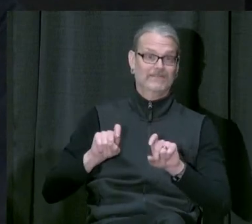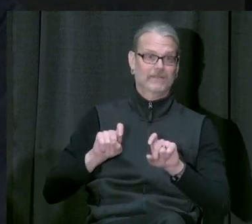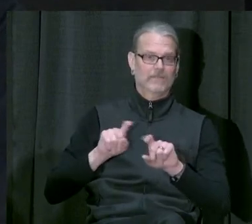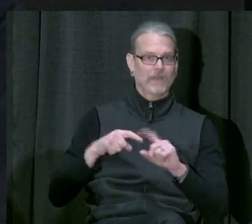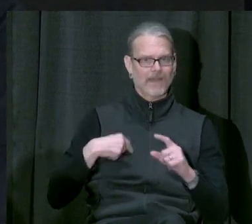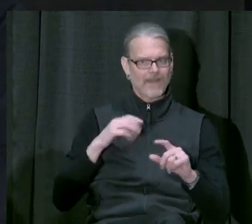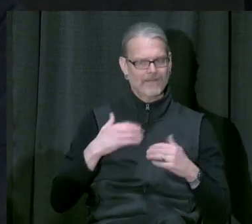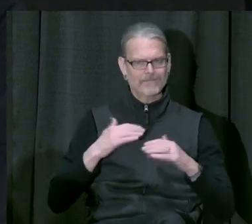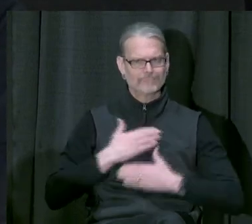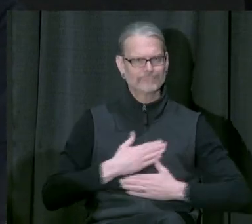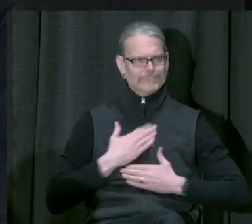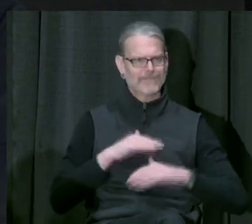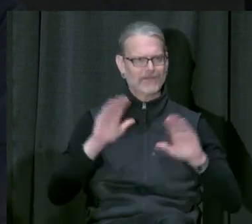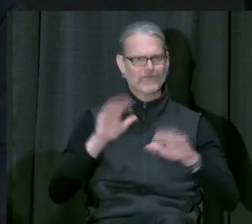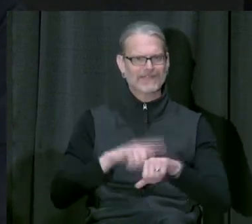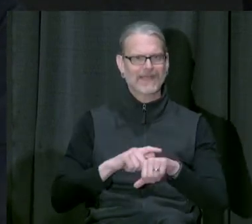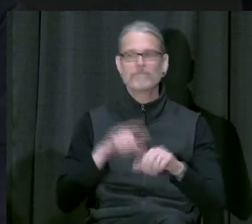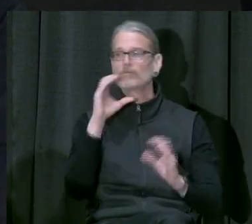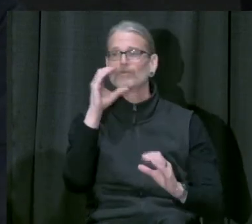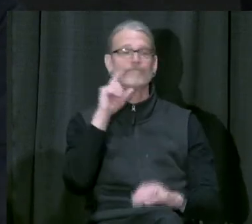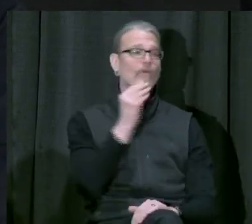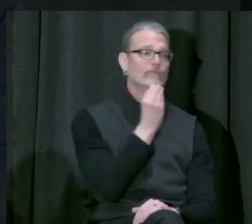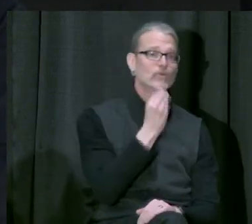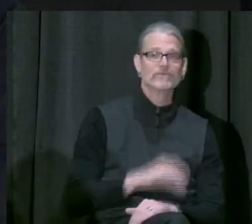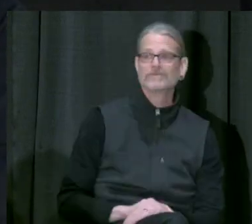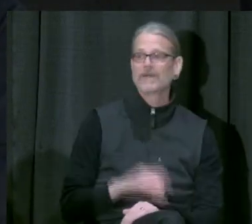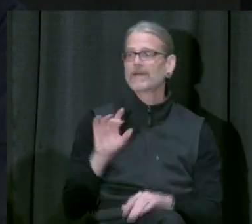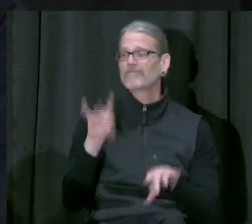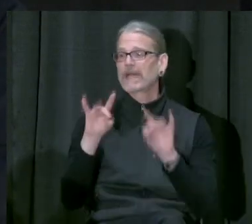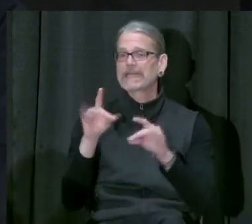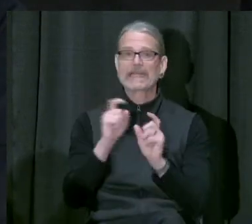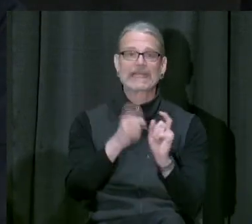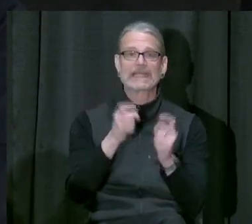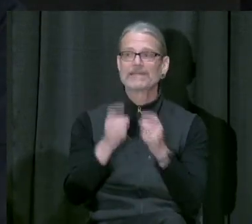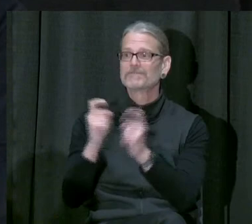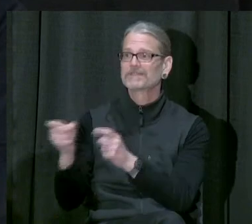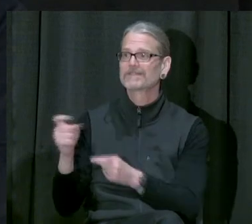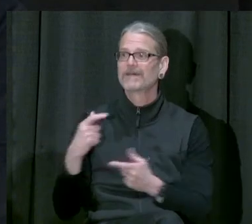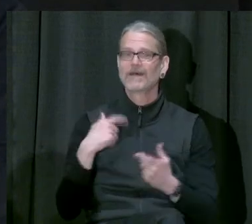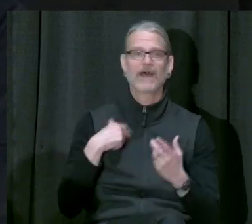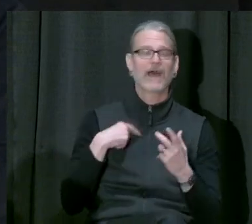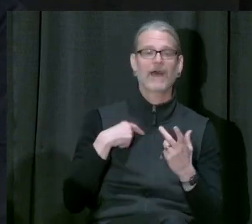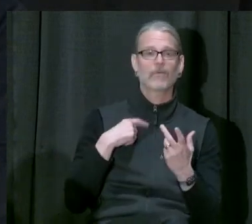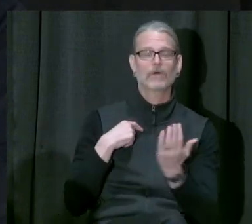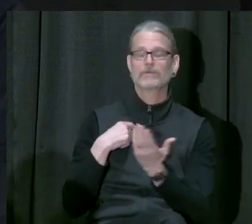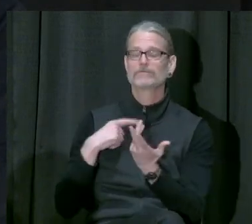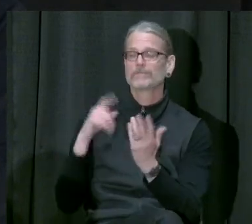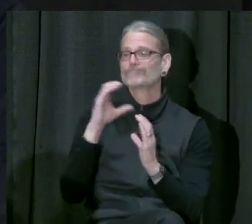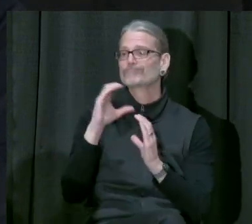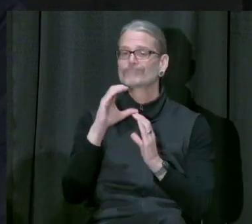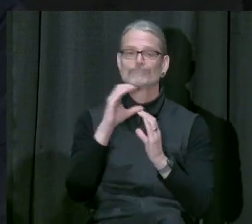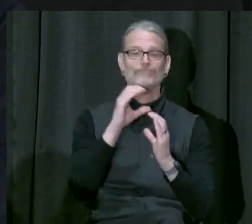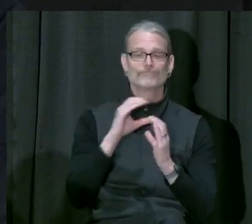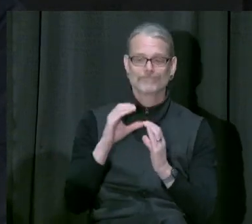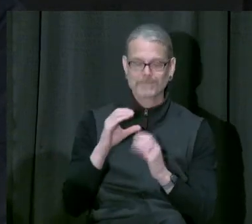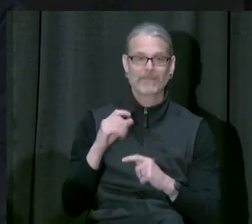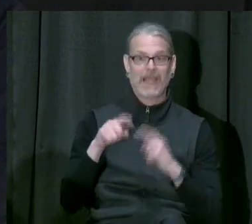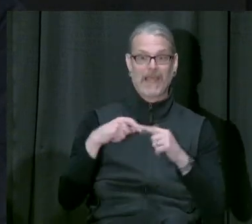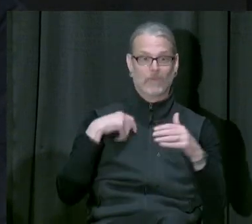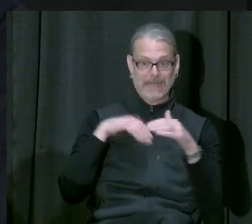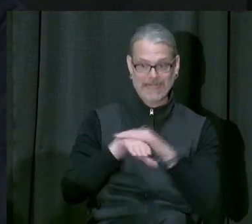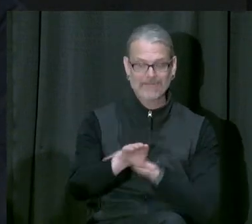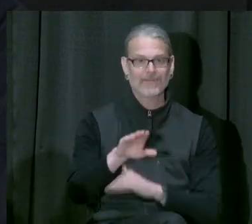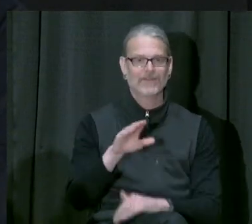great time looking for food, finding gifts. I was browsing the mall on my own. When I went in there, they said, oh,